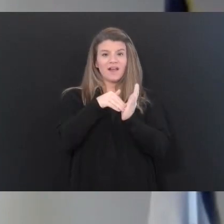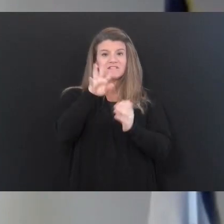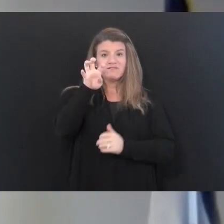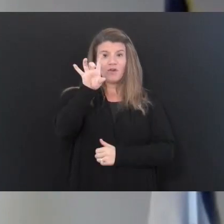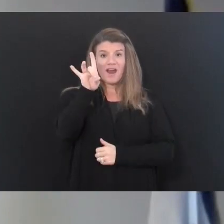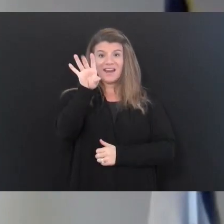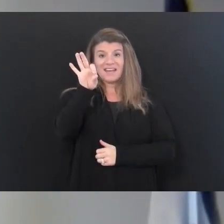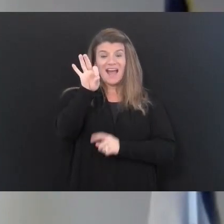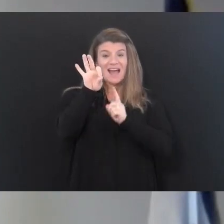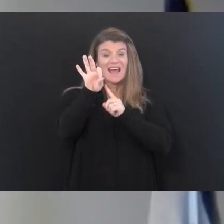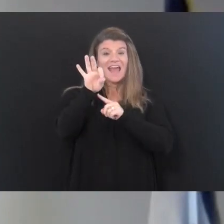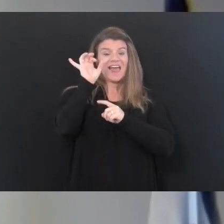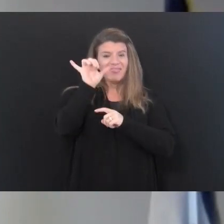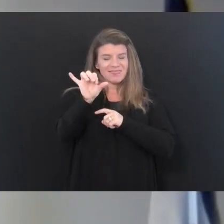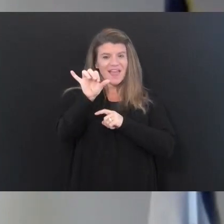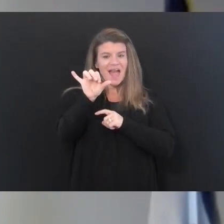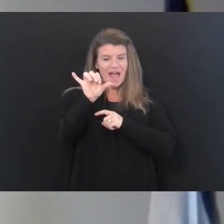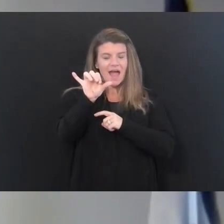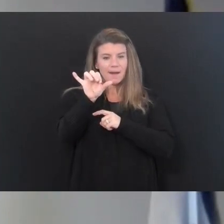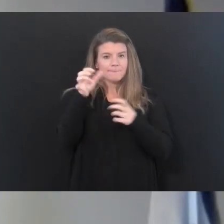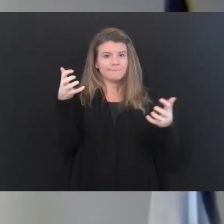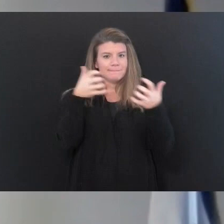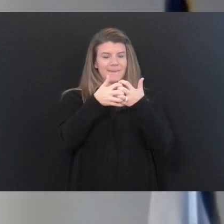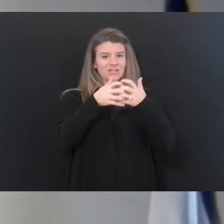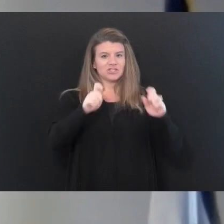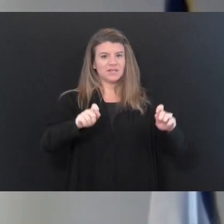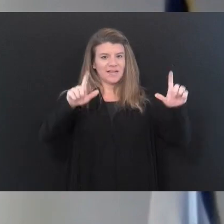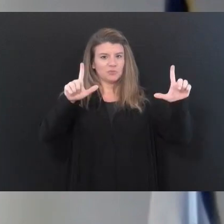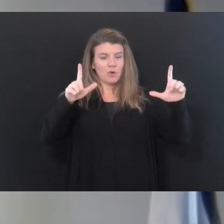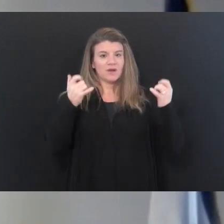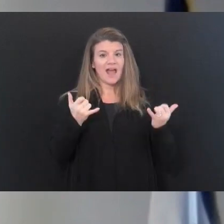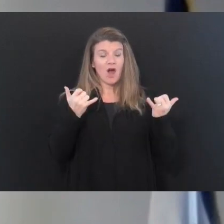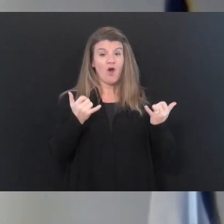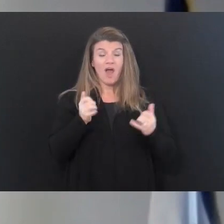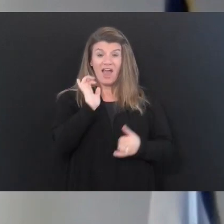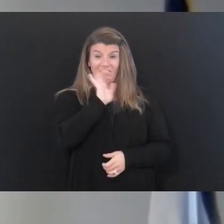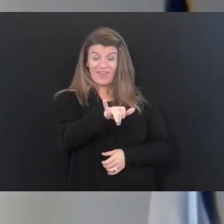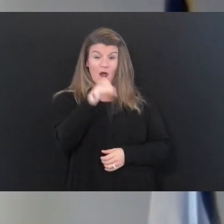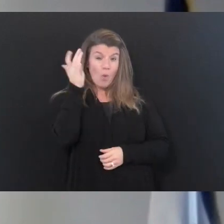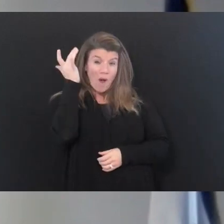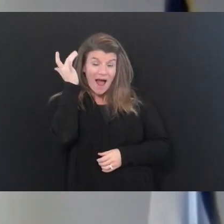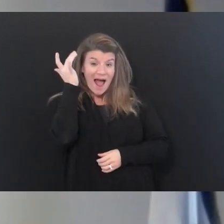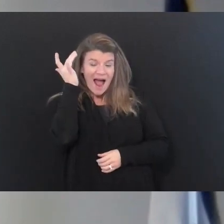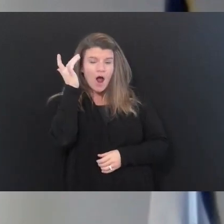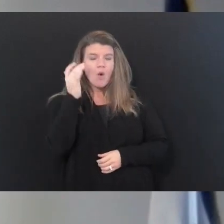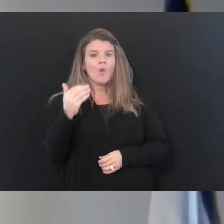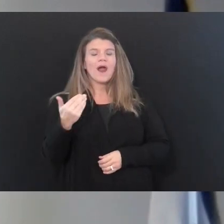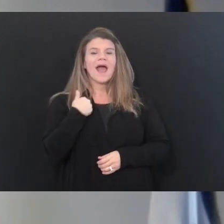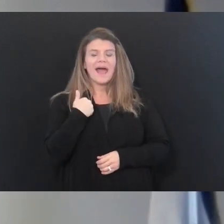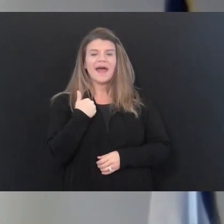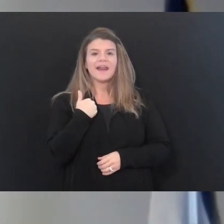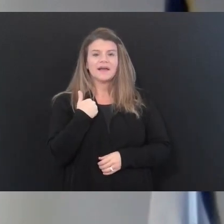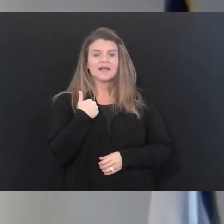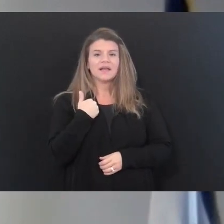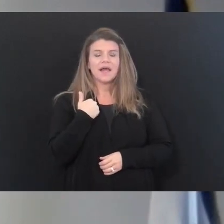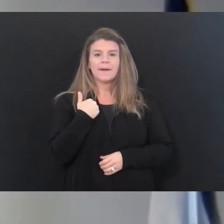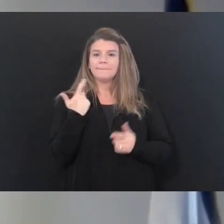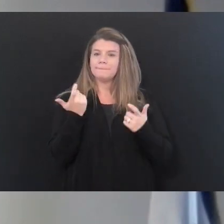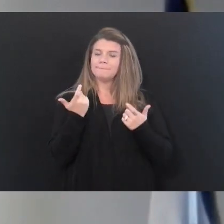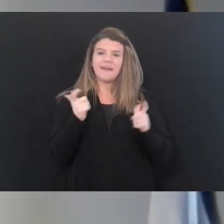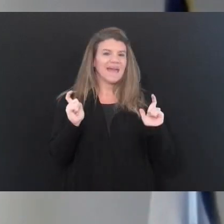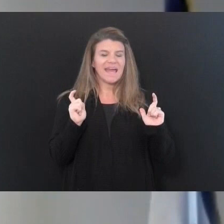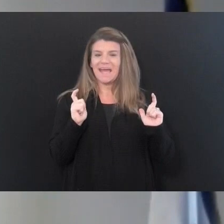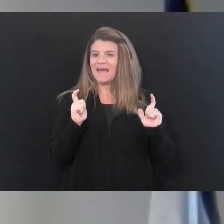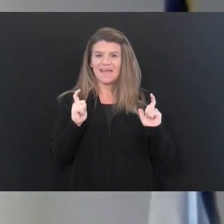40,489, which is what is on the dashboard at this point. That was due to a massive transition